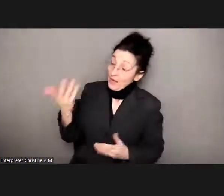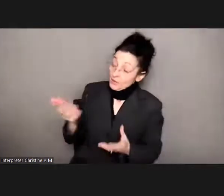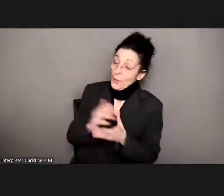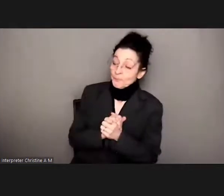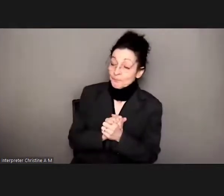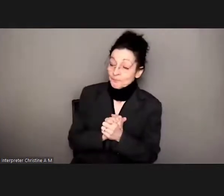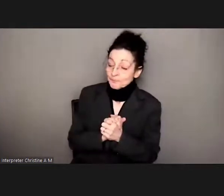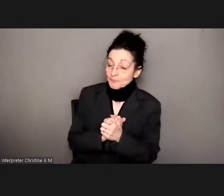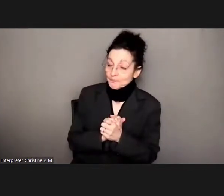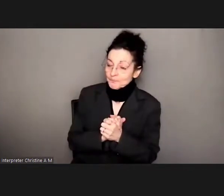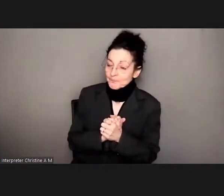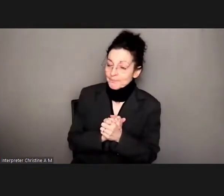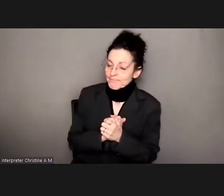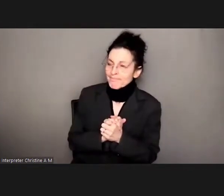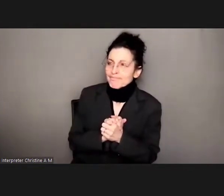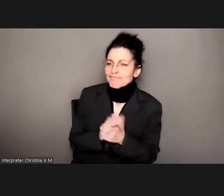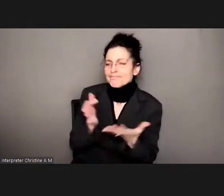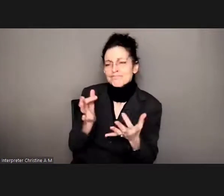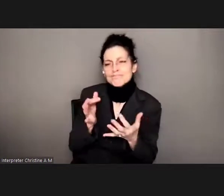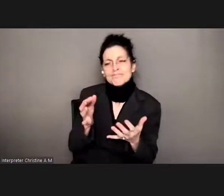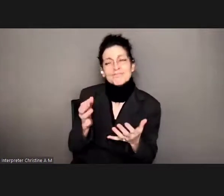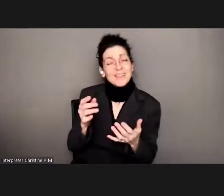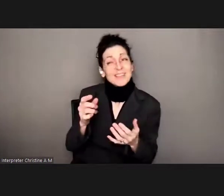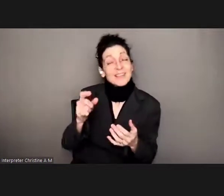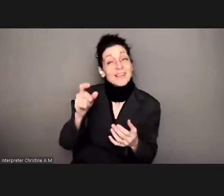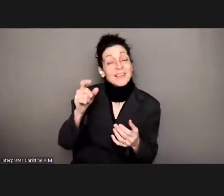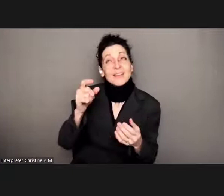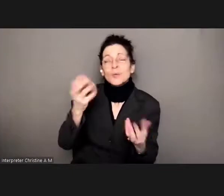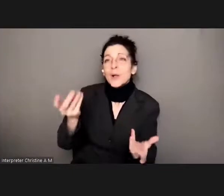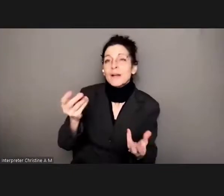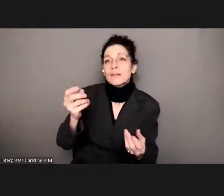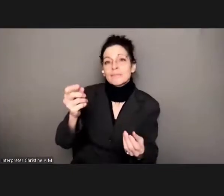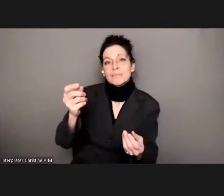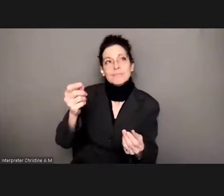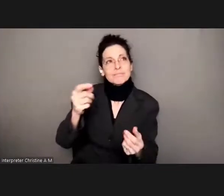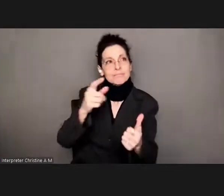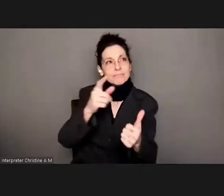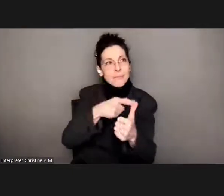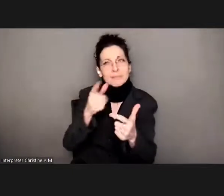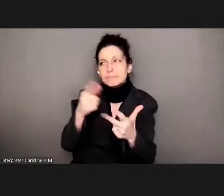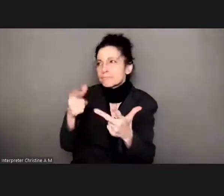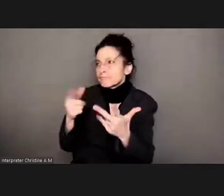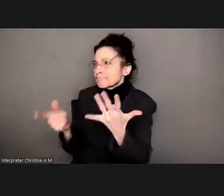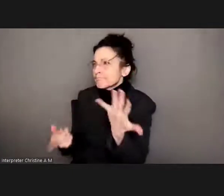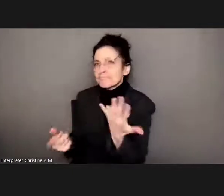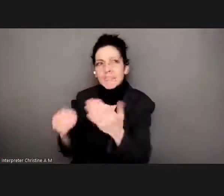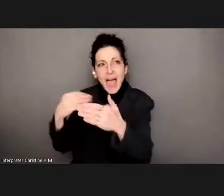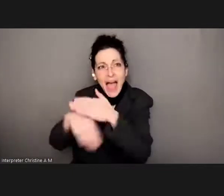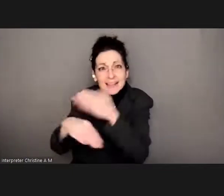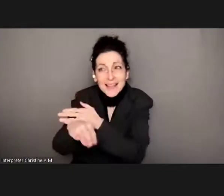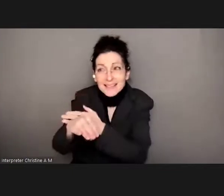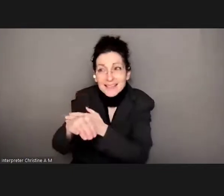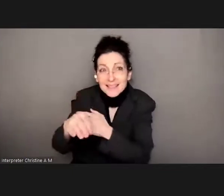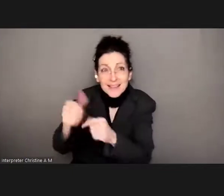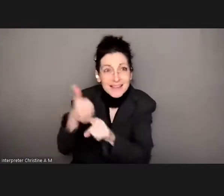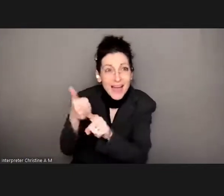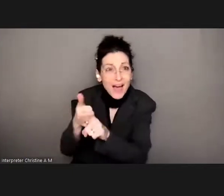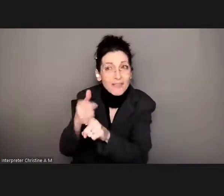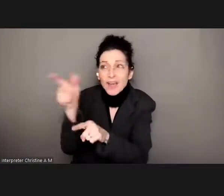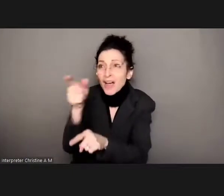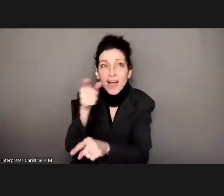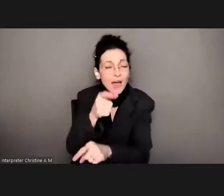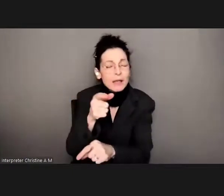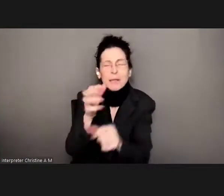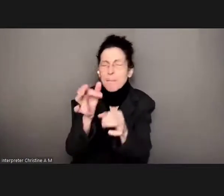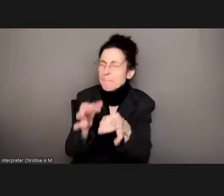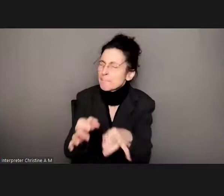always important to be like, these things are important, so they are worth the cost always. So